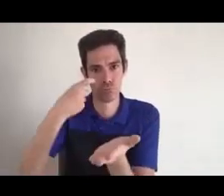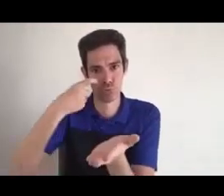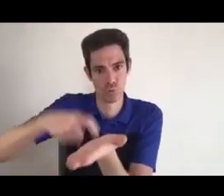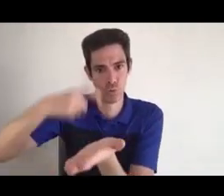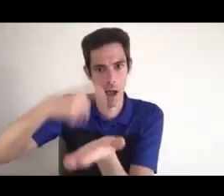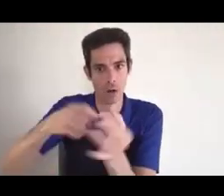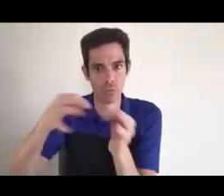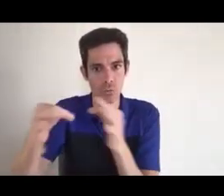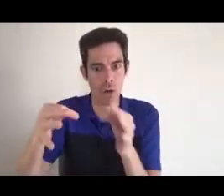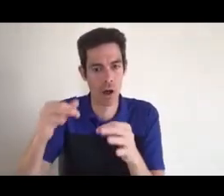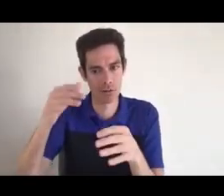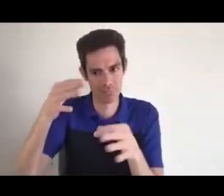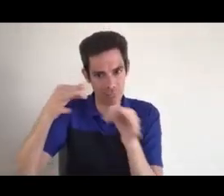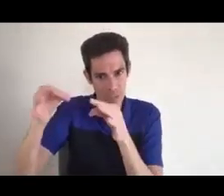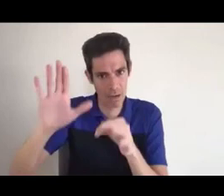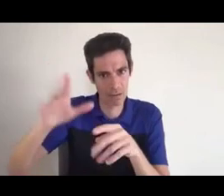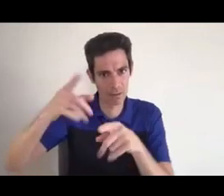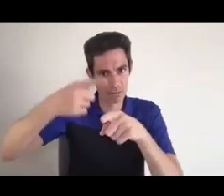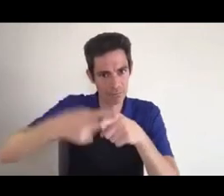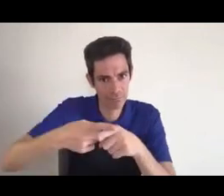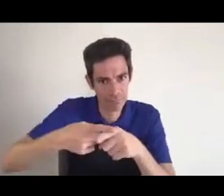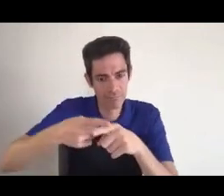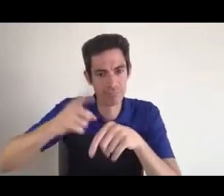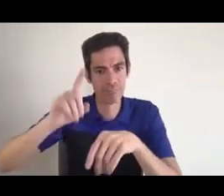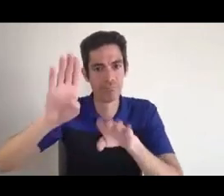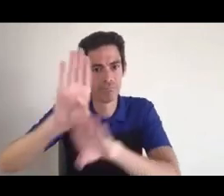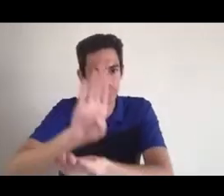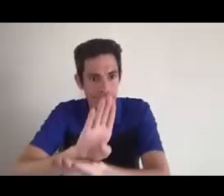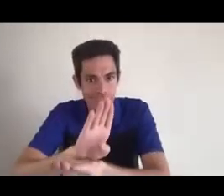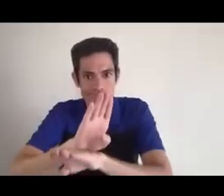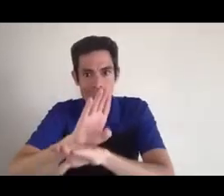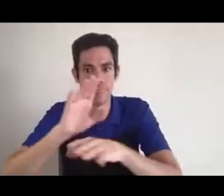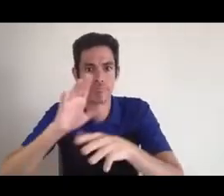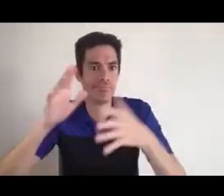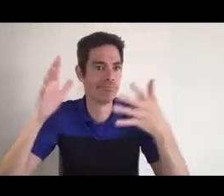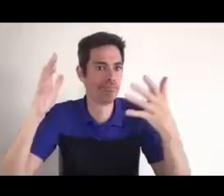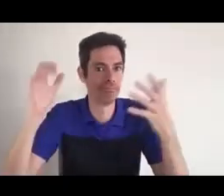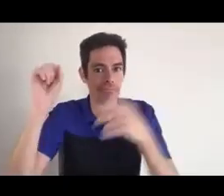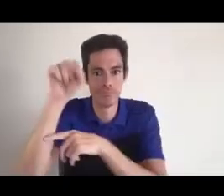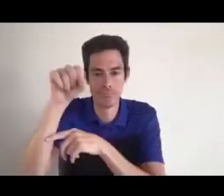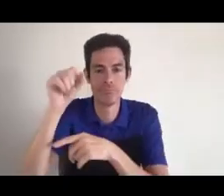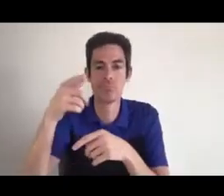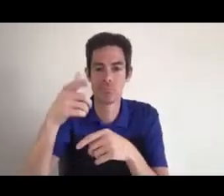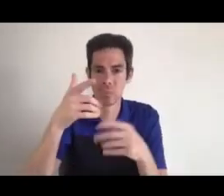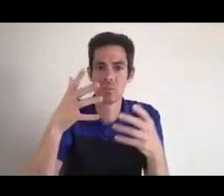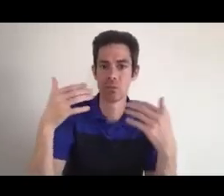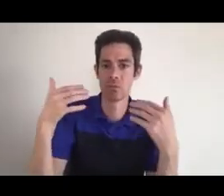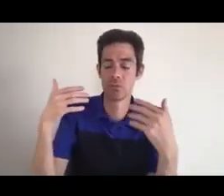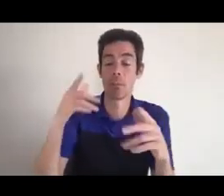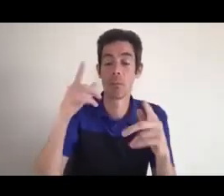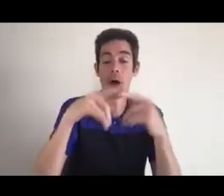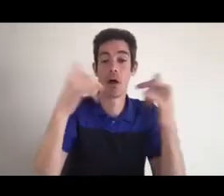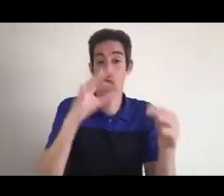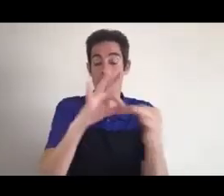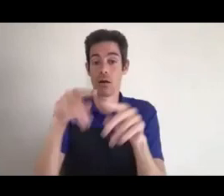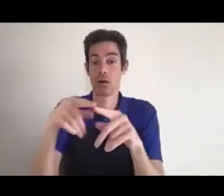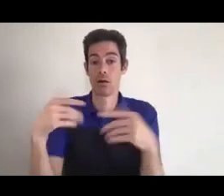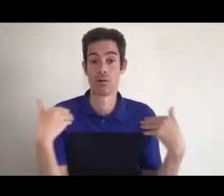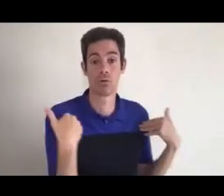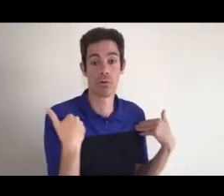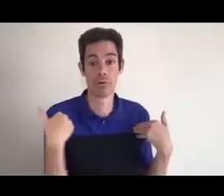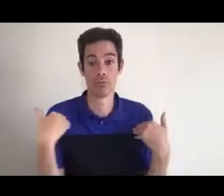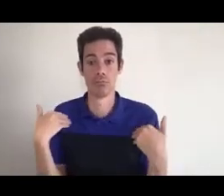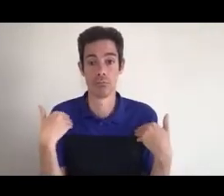bit more, to be able to recognize maybe the way they're postured or the way they're sitting or the way their head's